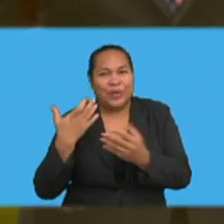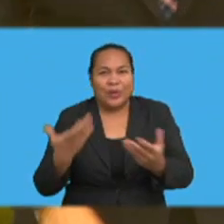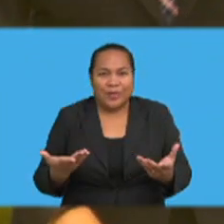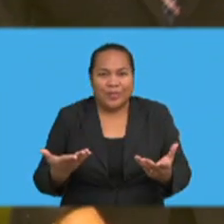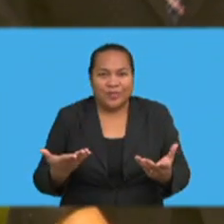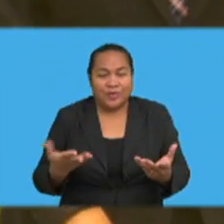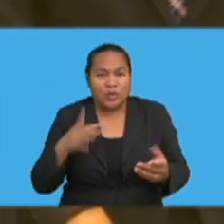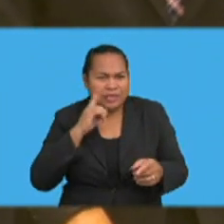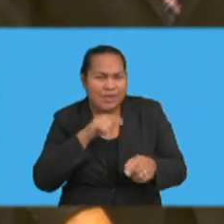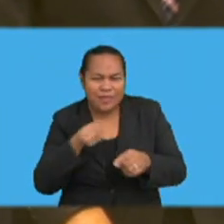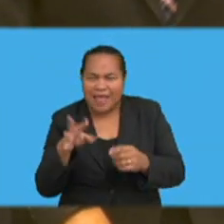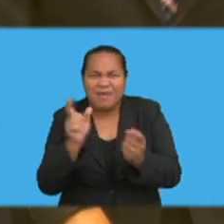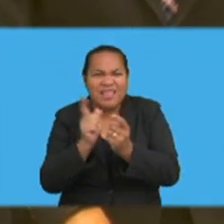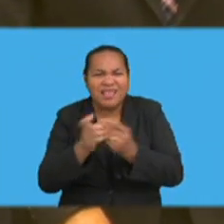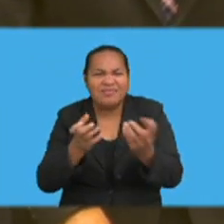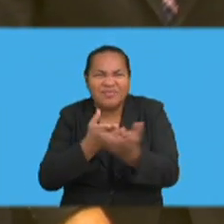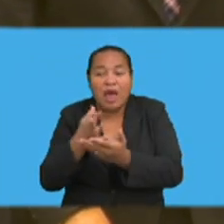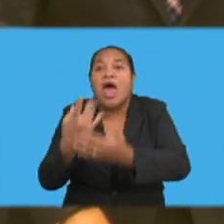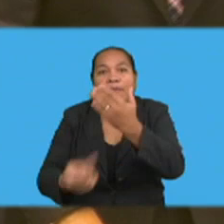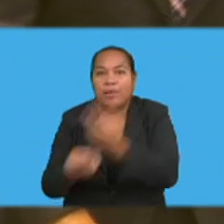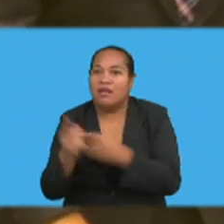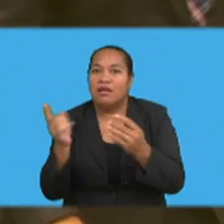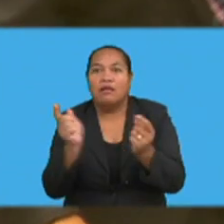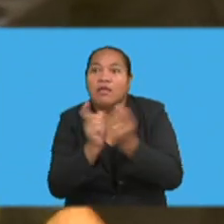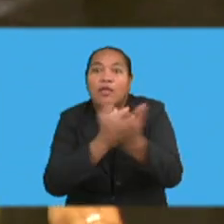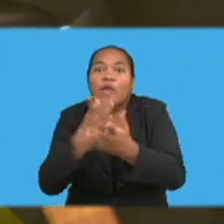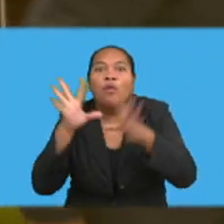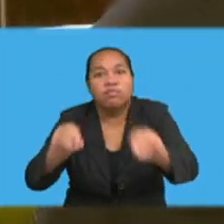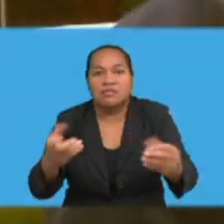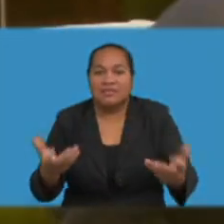Commonwealth Education Ministers meeting when it actually happened. Thank you.